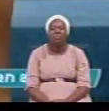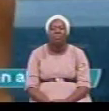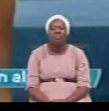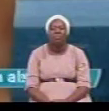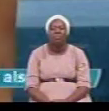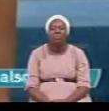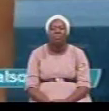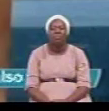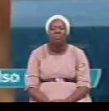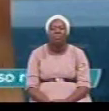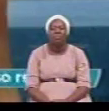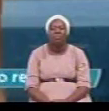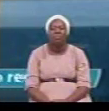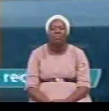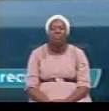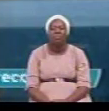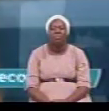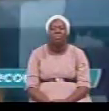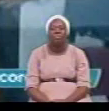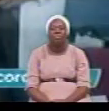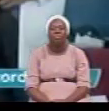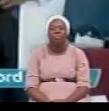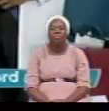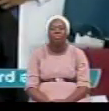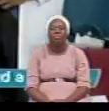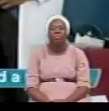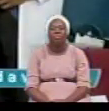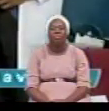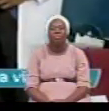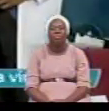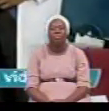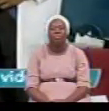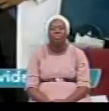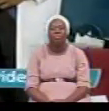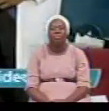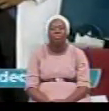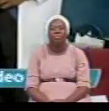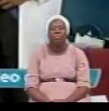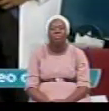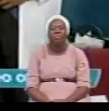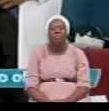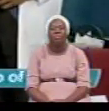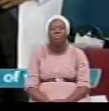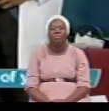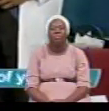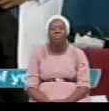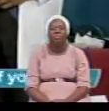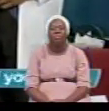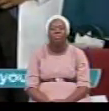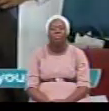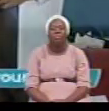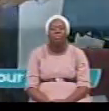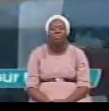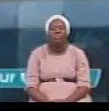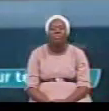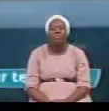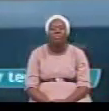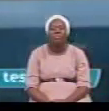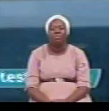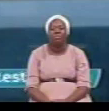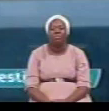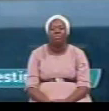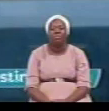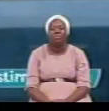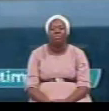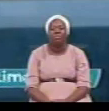there. Ero bachi tuitati balanjati tukese kulia fweba pere mioshe skulidesa hao nachisa